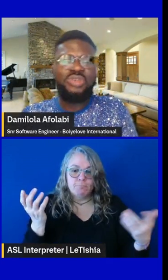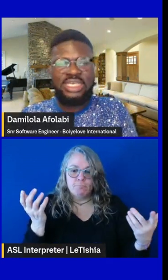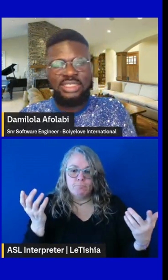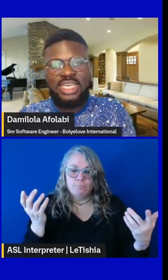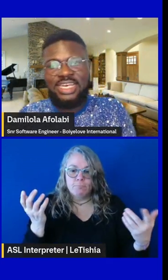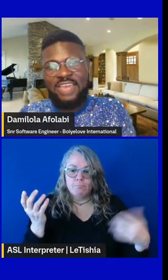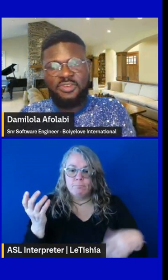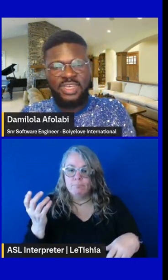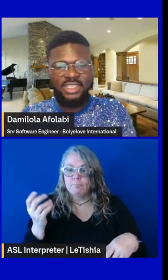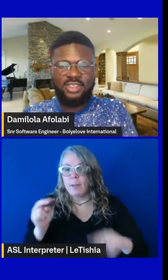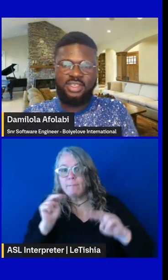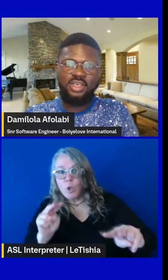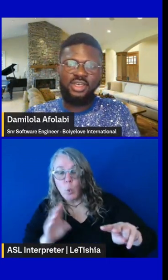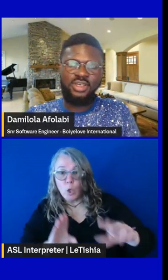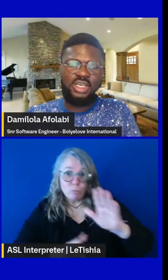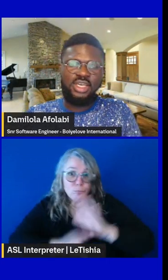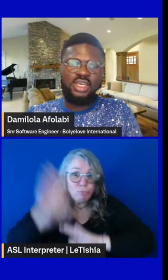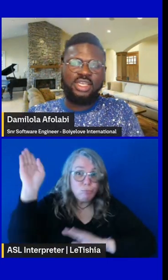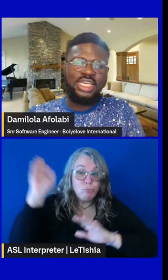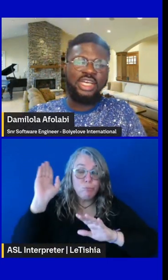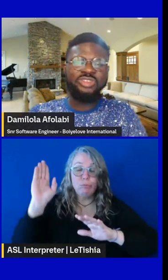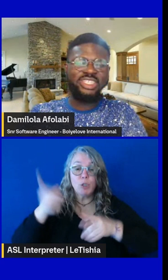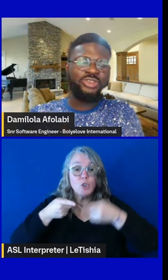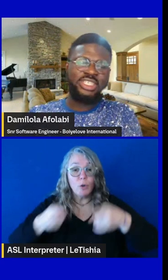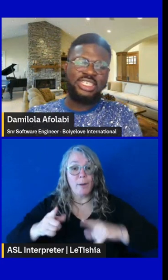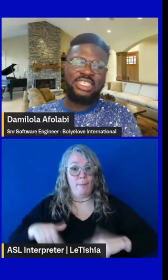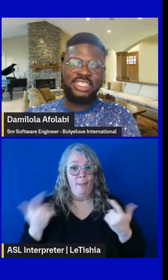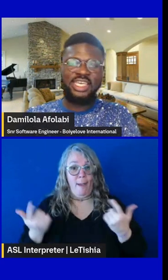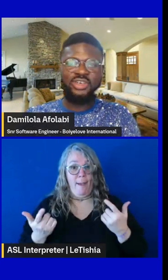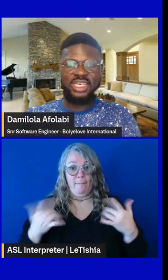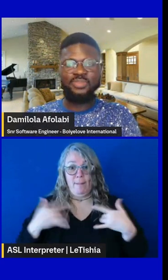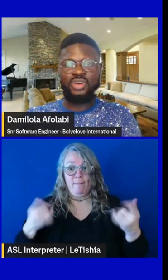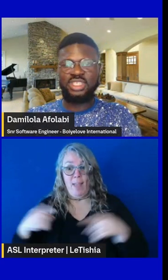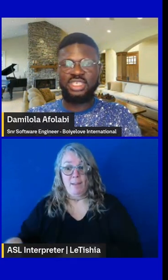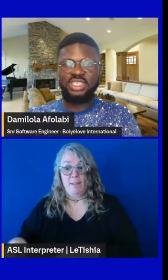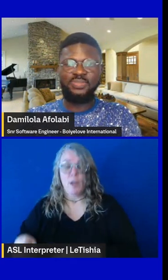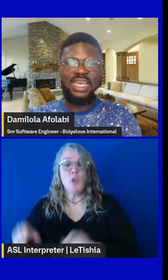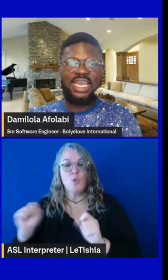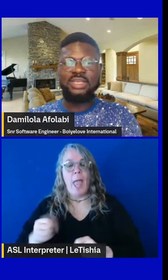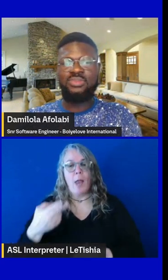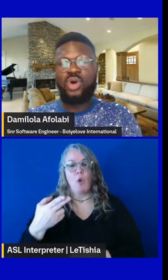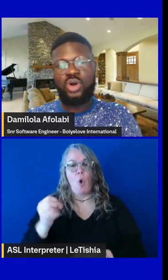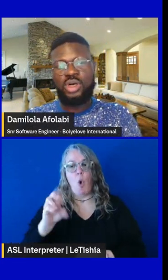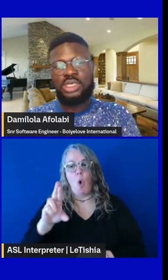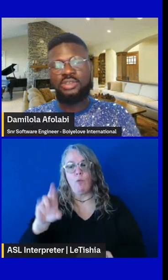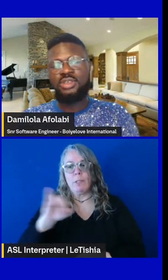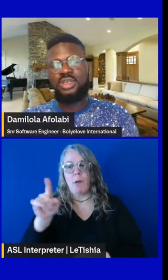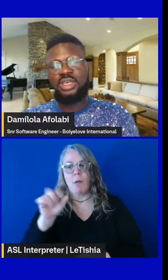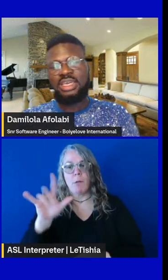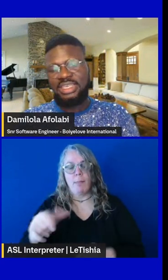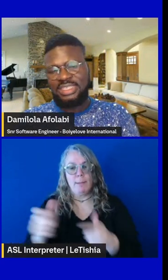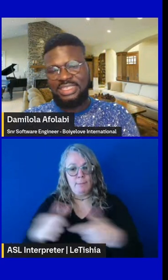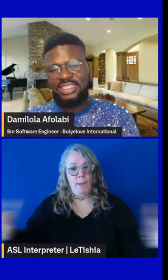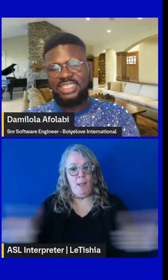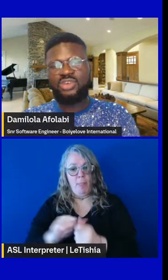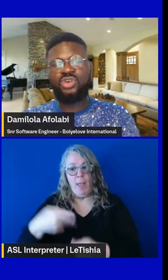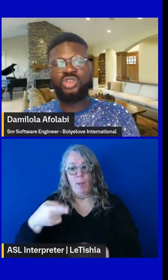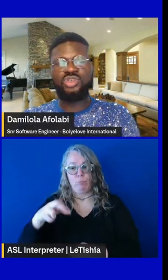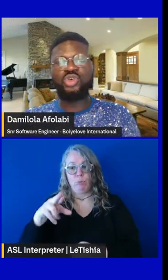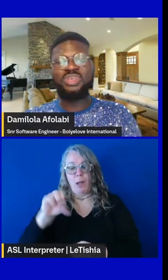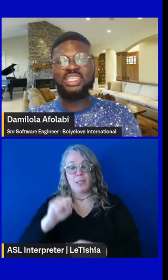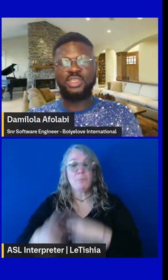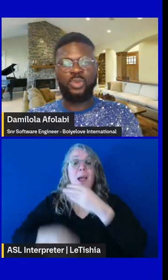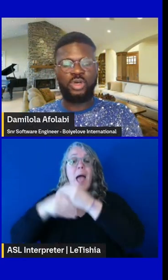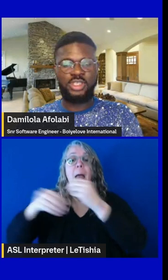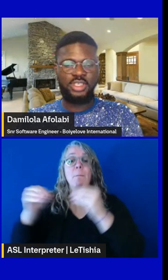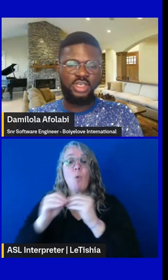viewers during a live event, they can horizontally scale their proxies by adding more instances